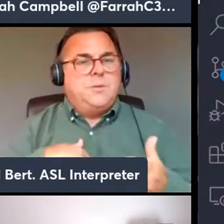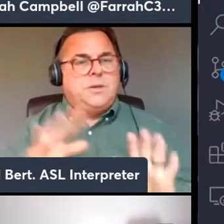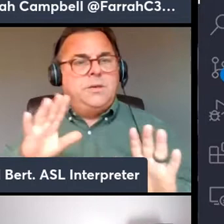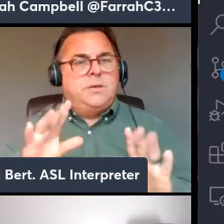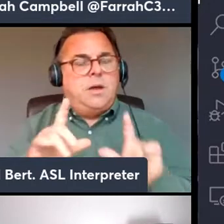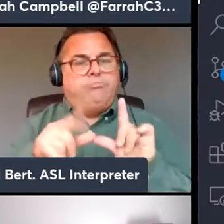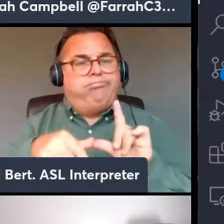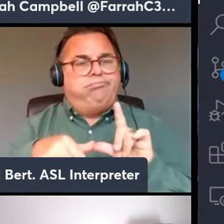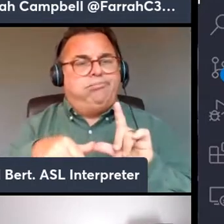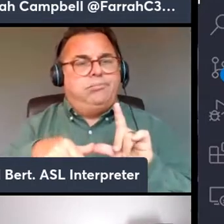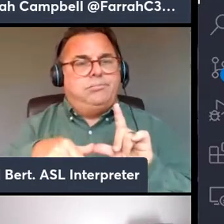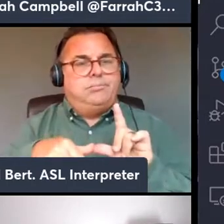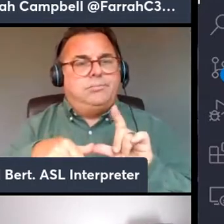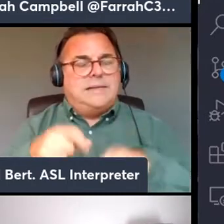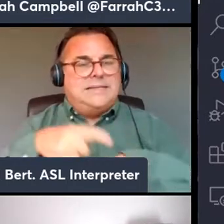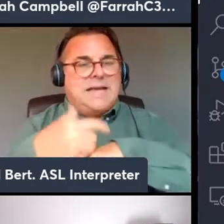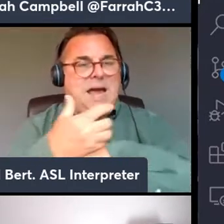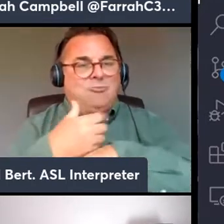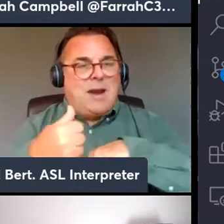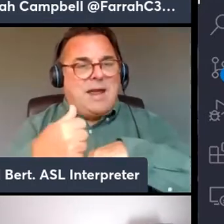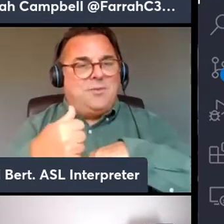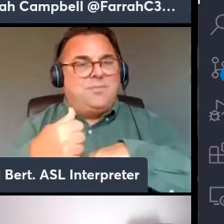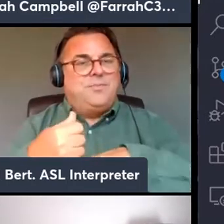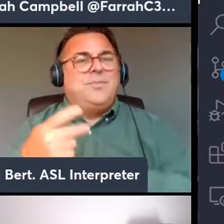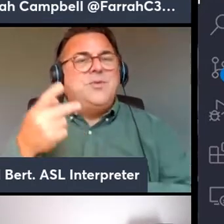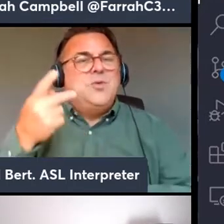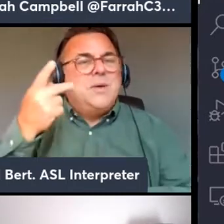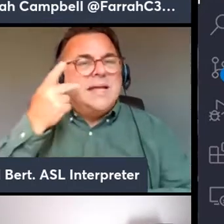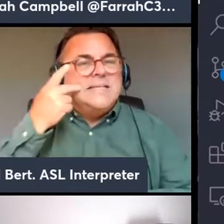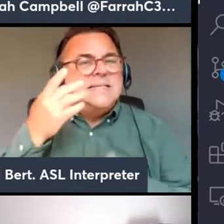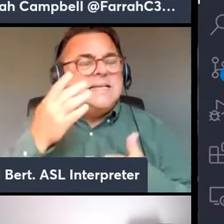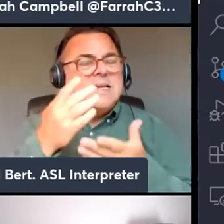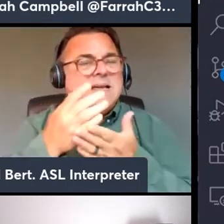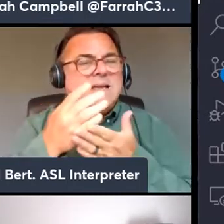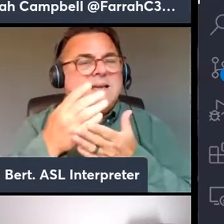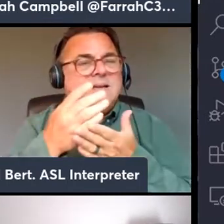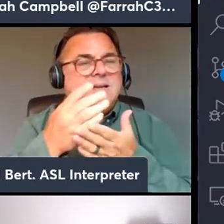on my, so we can see some of